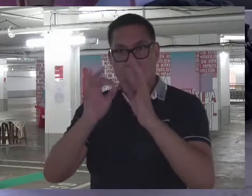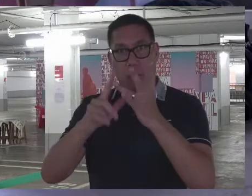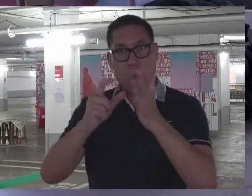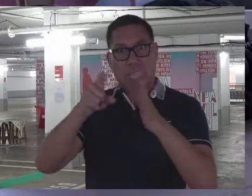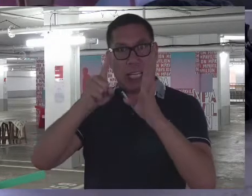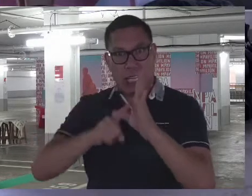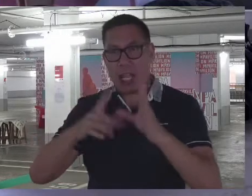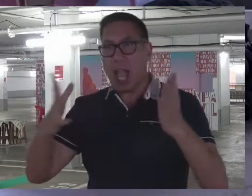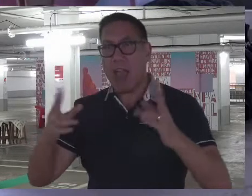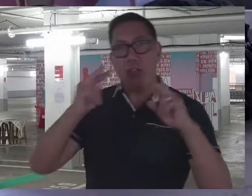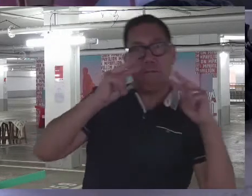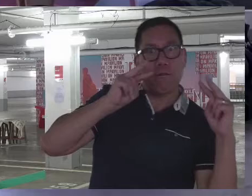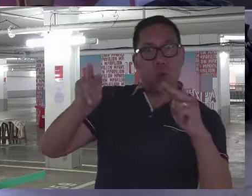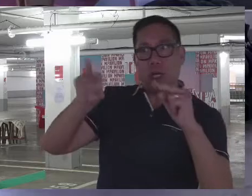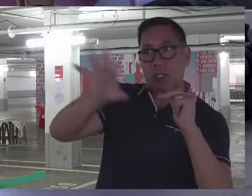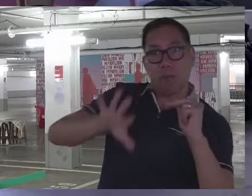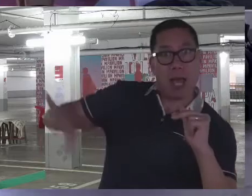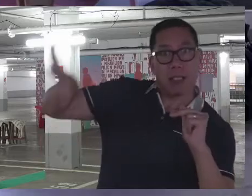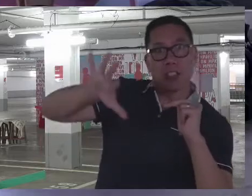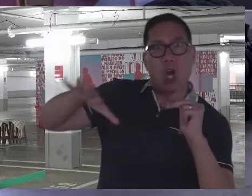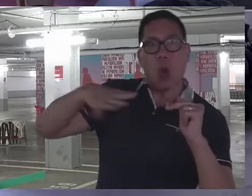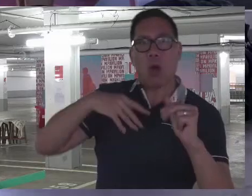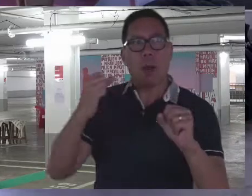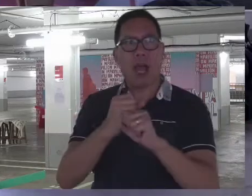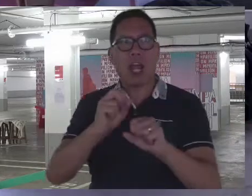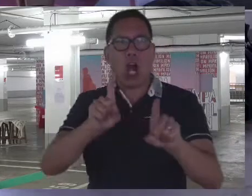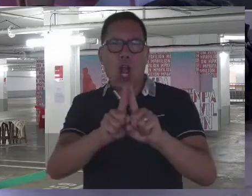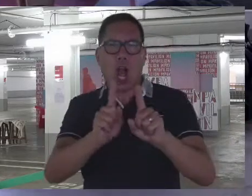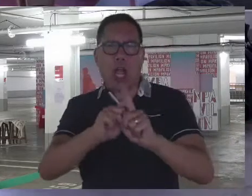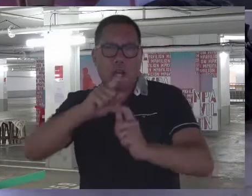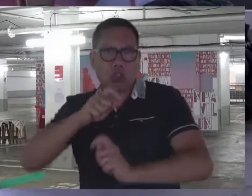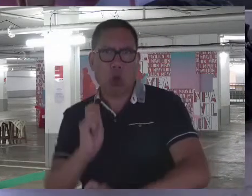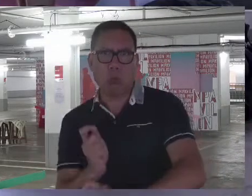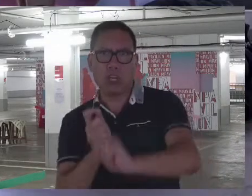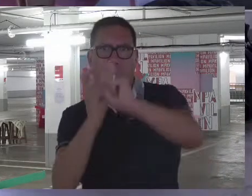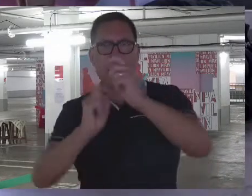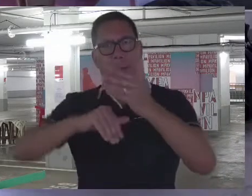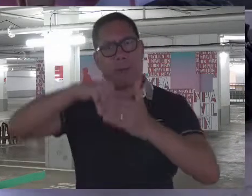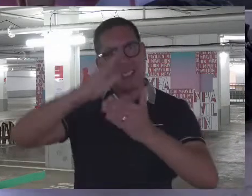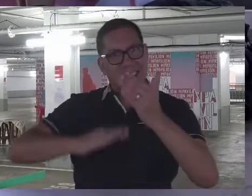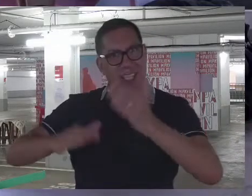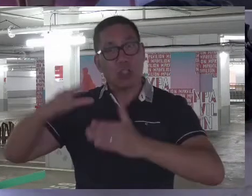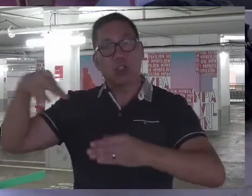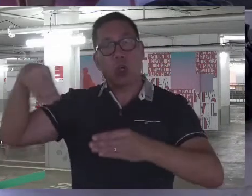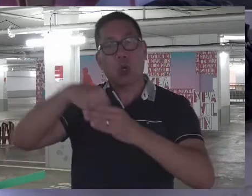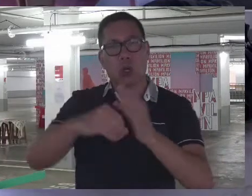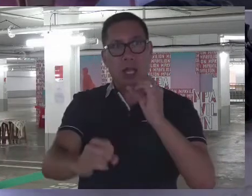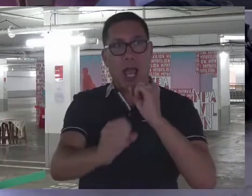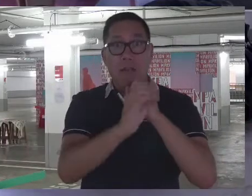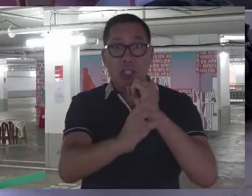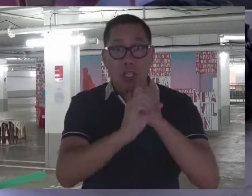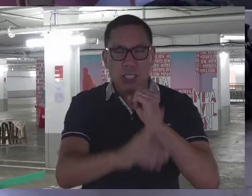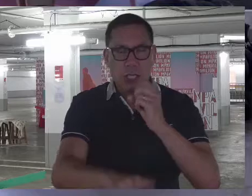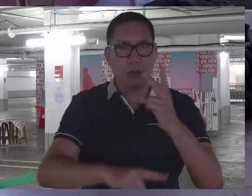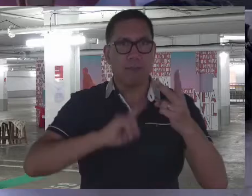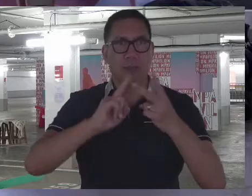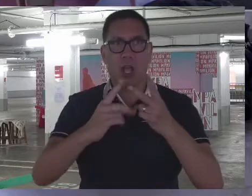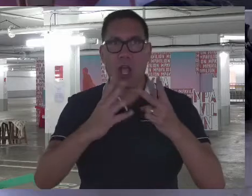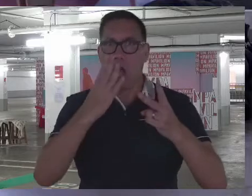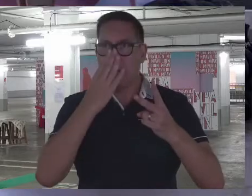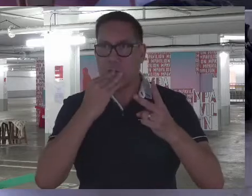space. I wanted to make it like a sculpture. So I've incorporated advertising material, a photogram